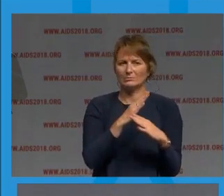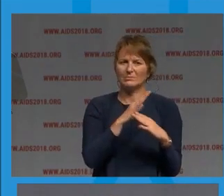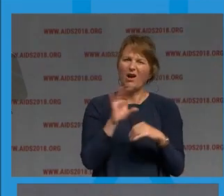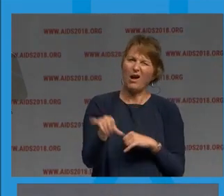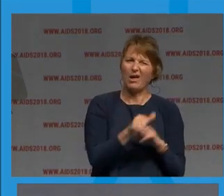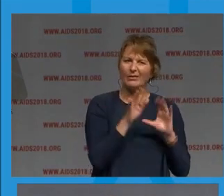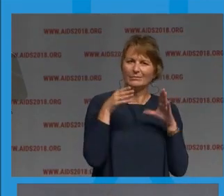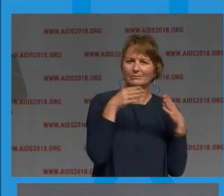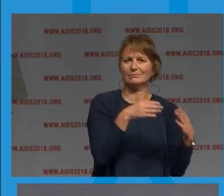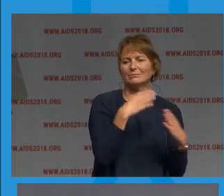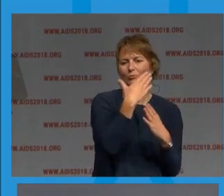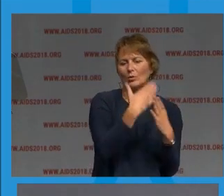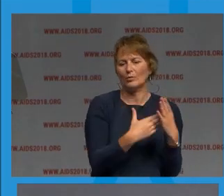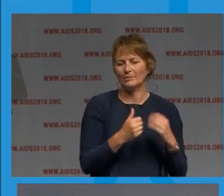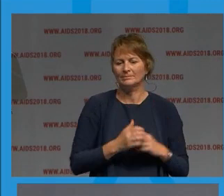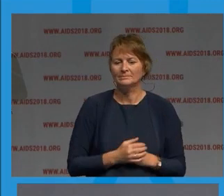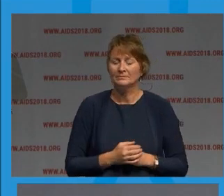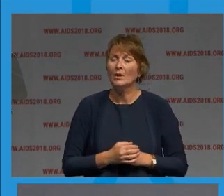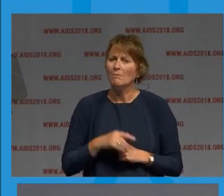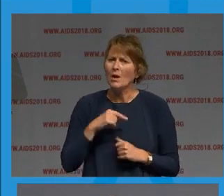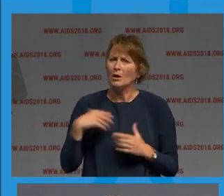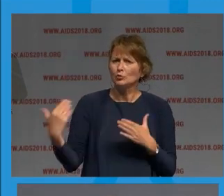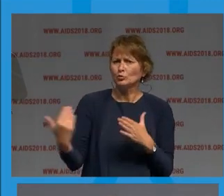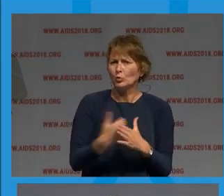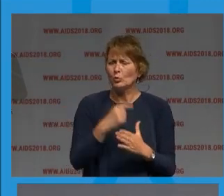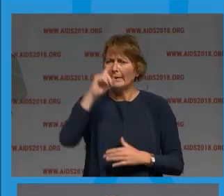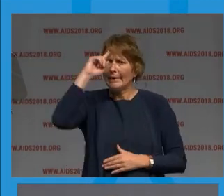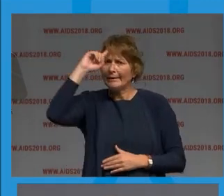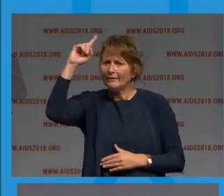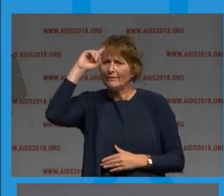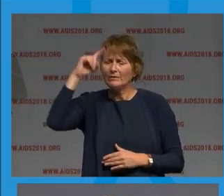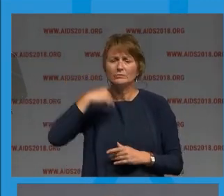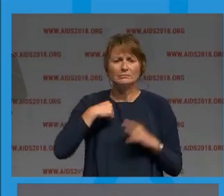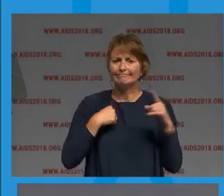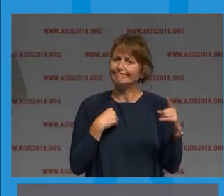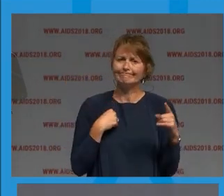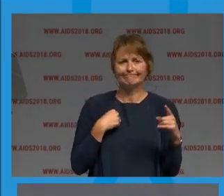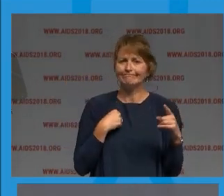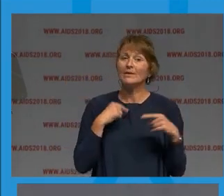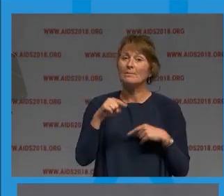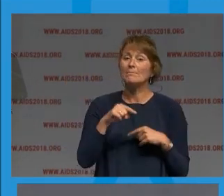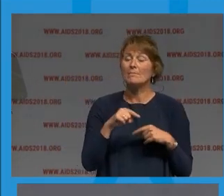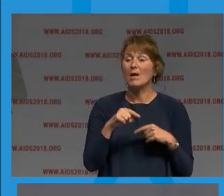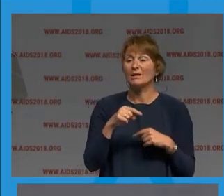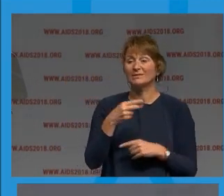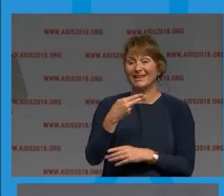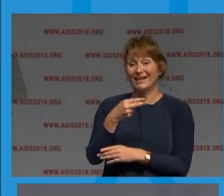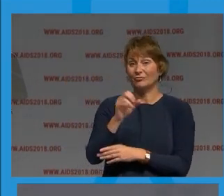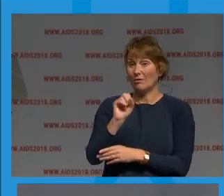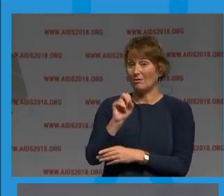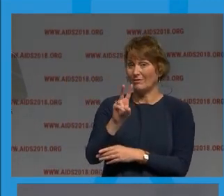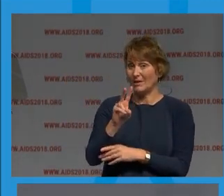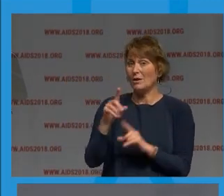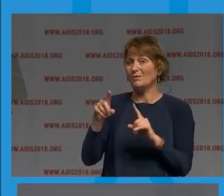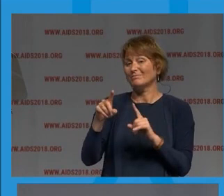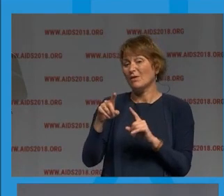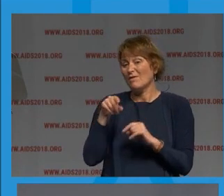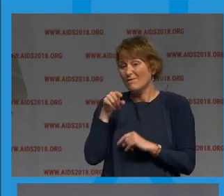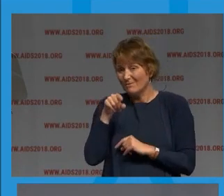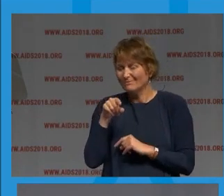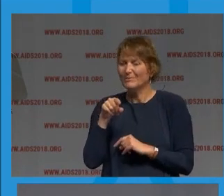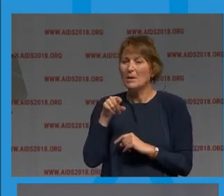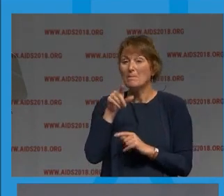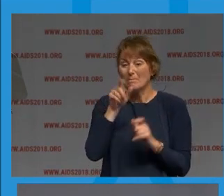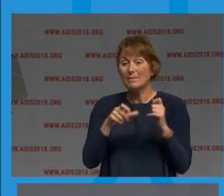So while innovations are urgently needed to confront the threat of HIV among substance users, there is an